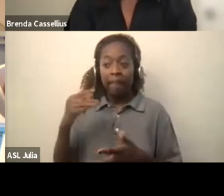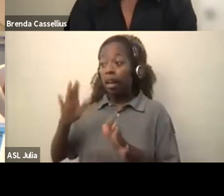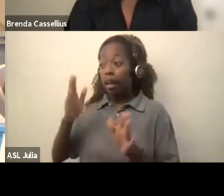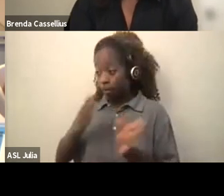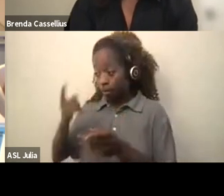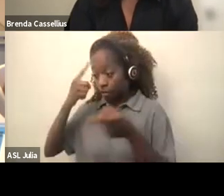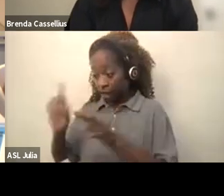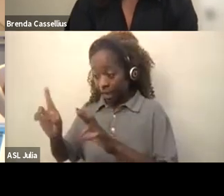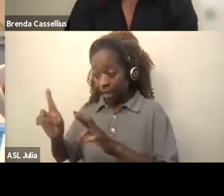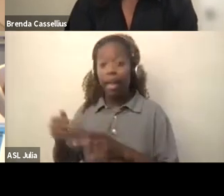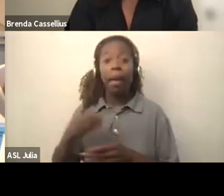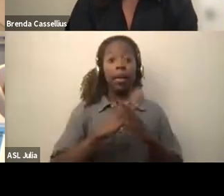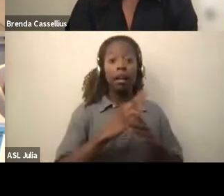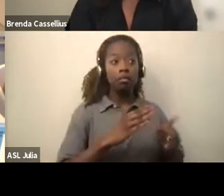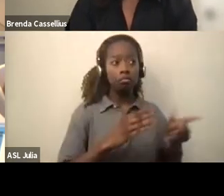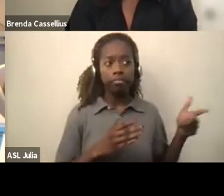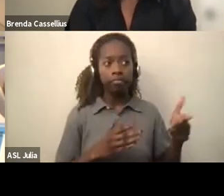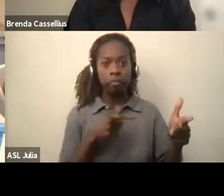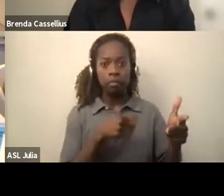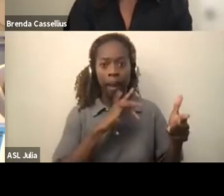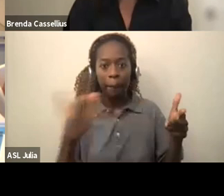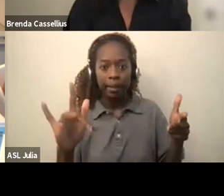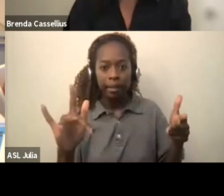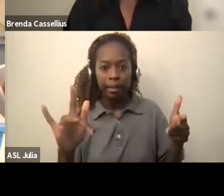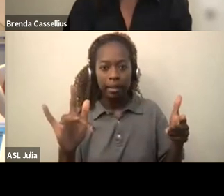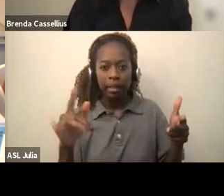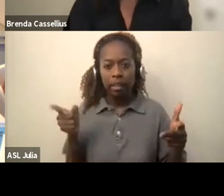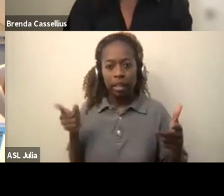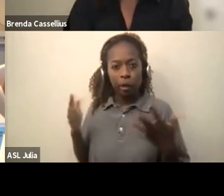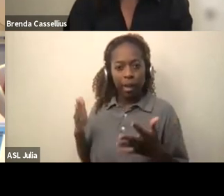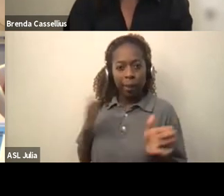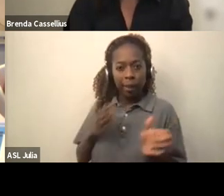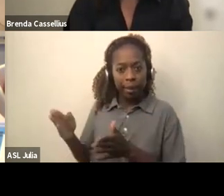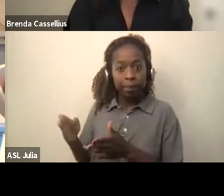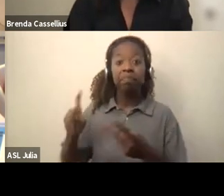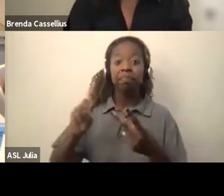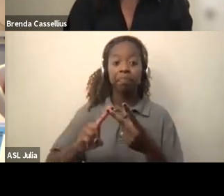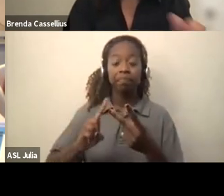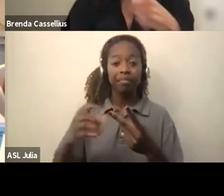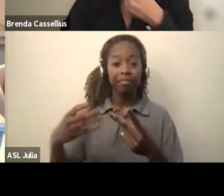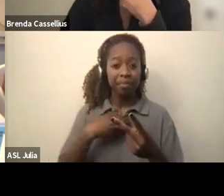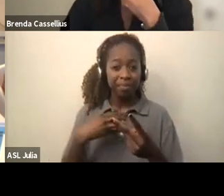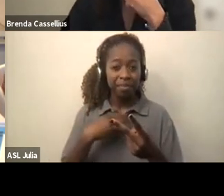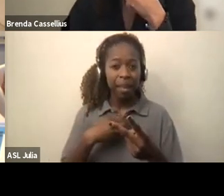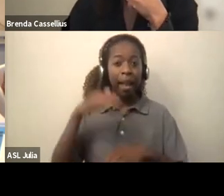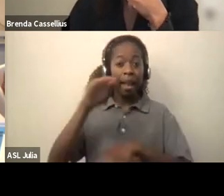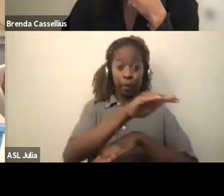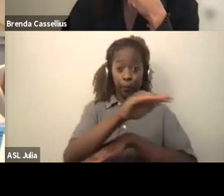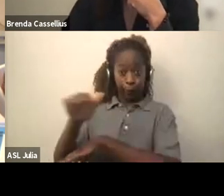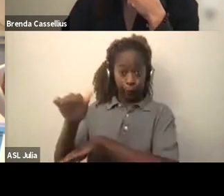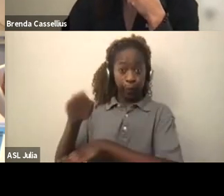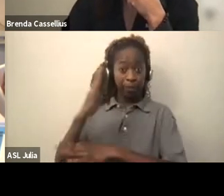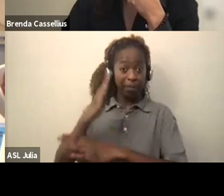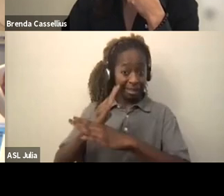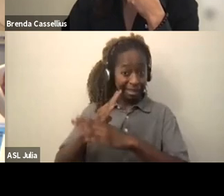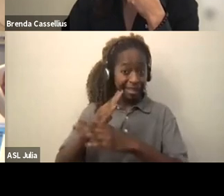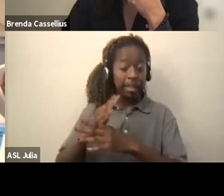and they have made arrangements the second though and we've heard from a number of parents is we do have a problem with afternoon performance of bus drivers who